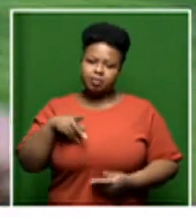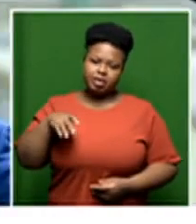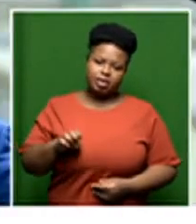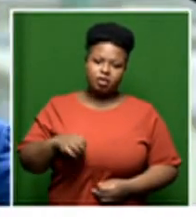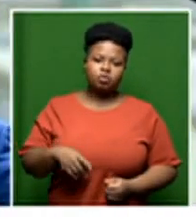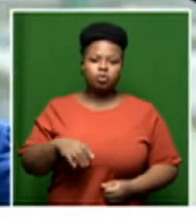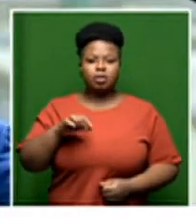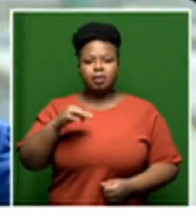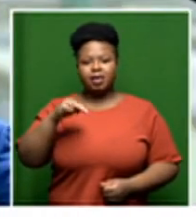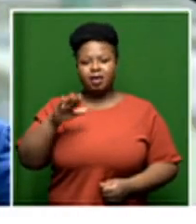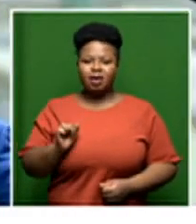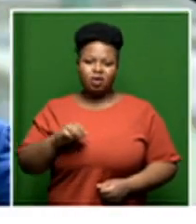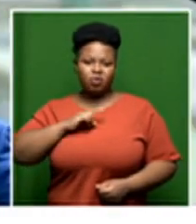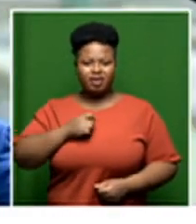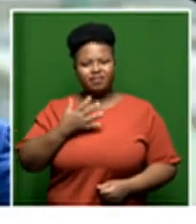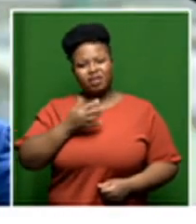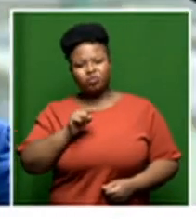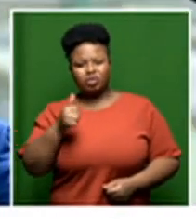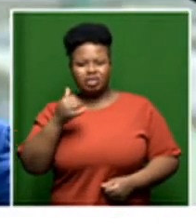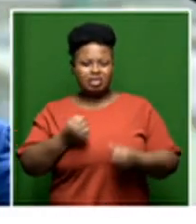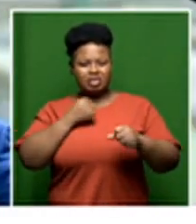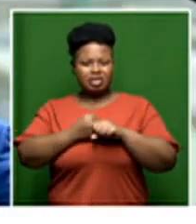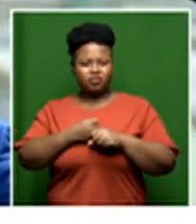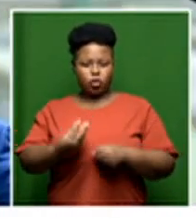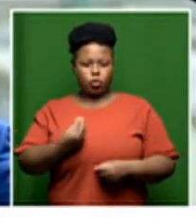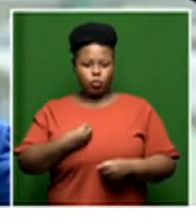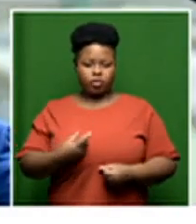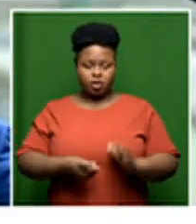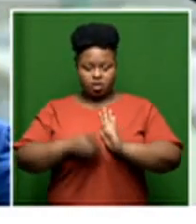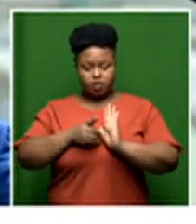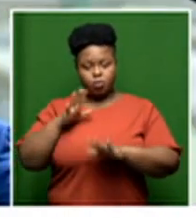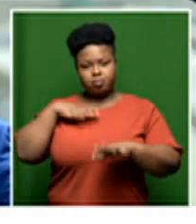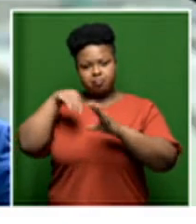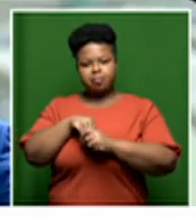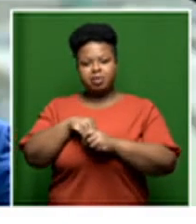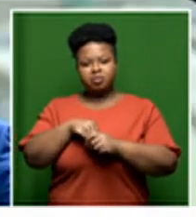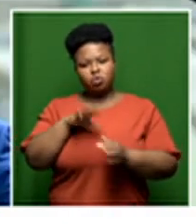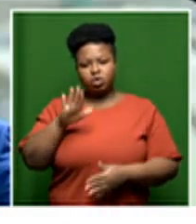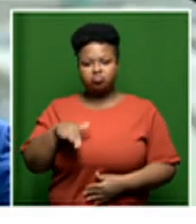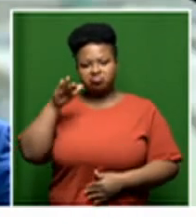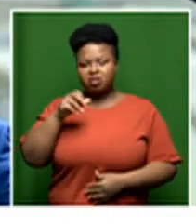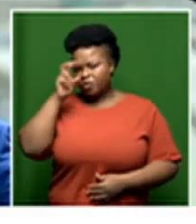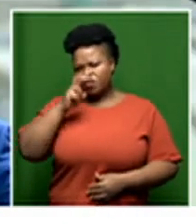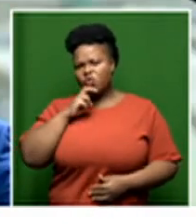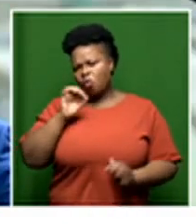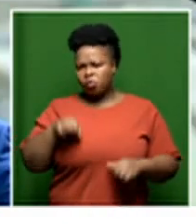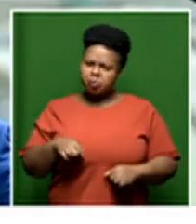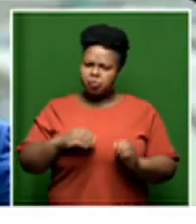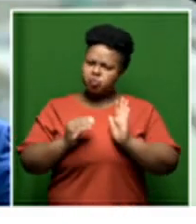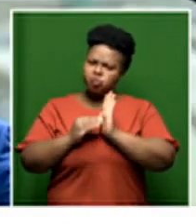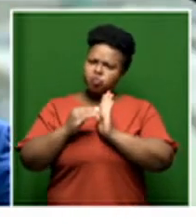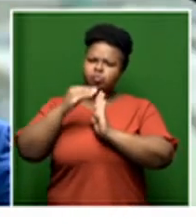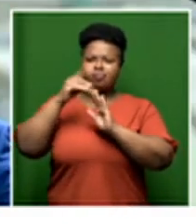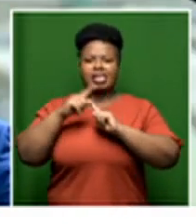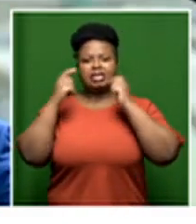last 5 to 6 years forming a part of our youth development and obviously growing his portfolio all the way up to the senior team.